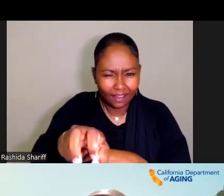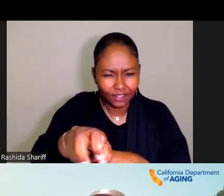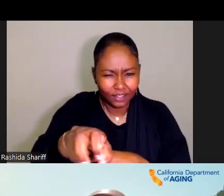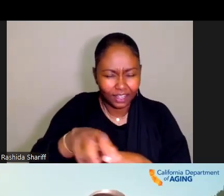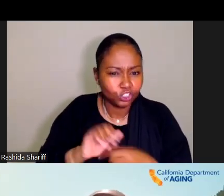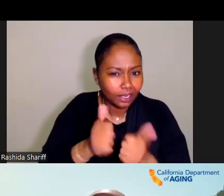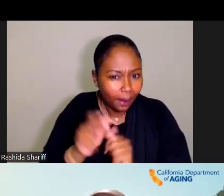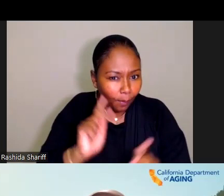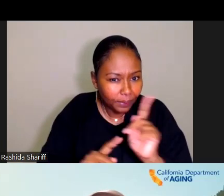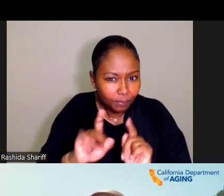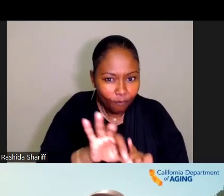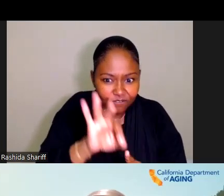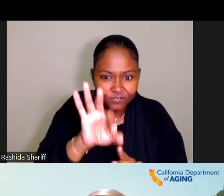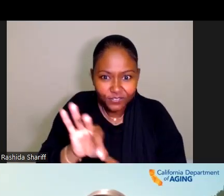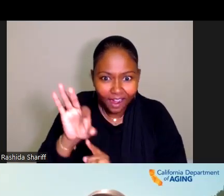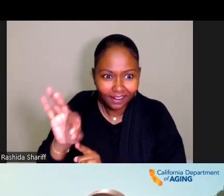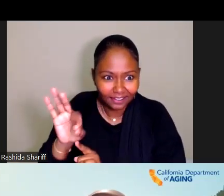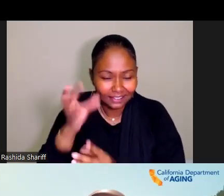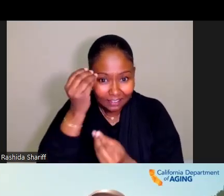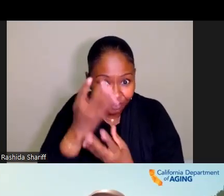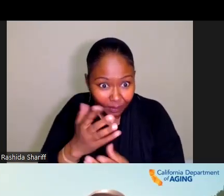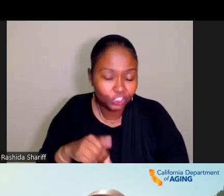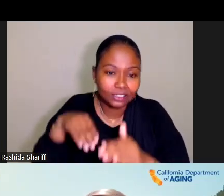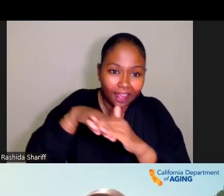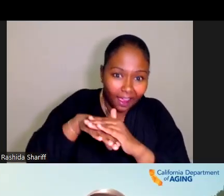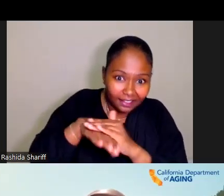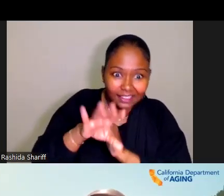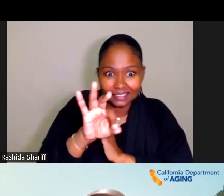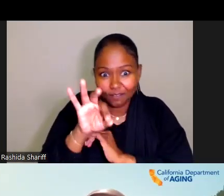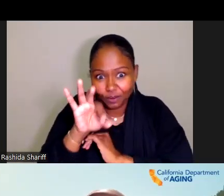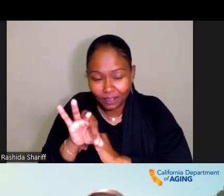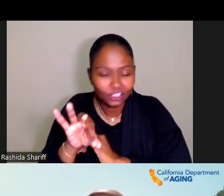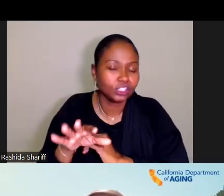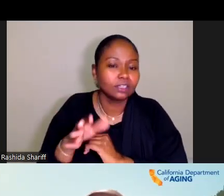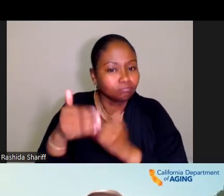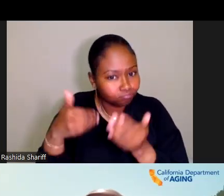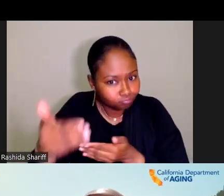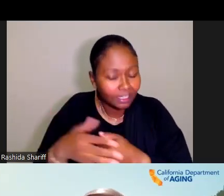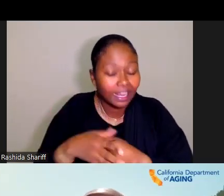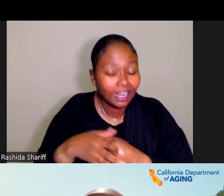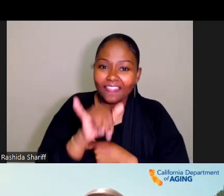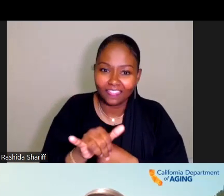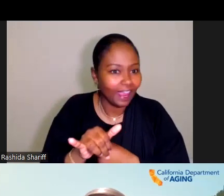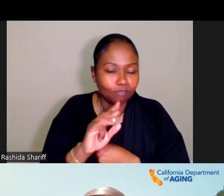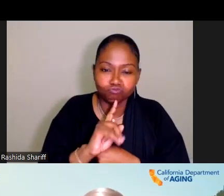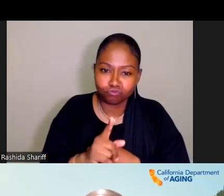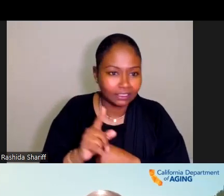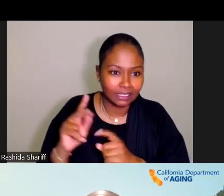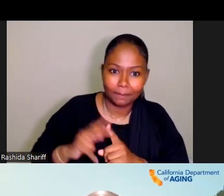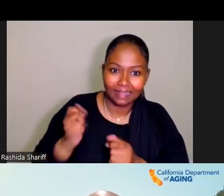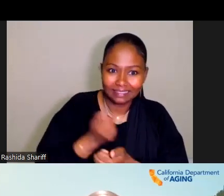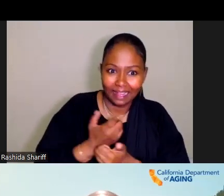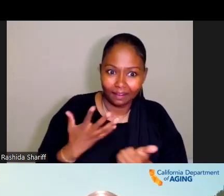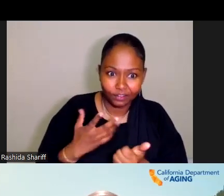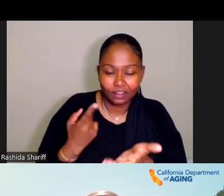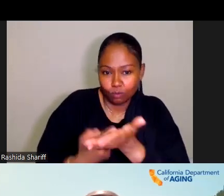find information, access information, and find their way. And that applies to everything we're talking about here today